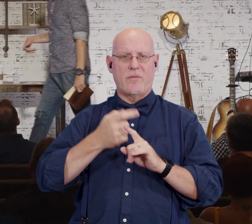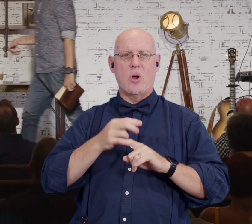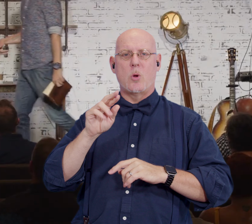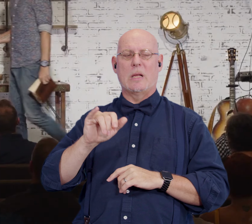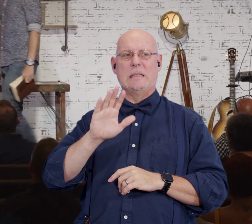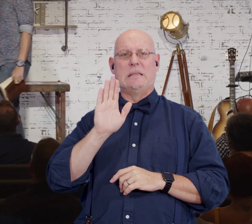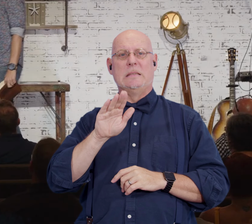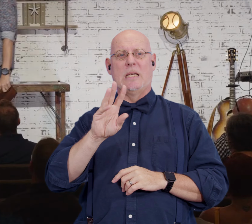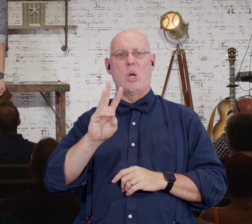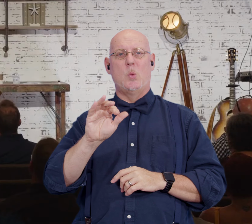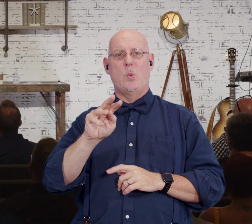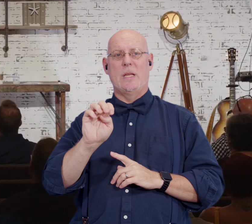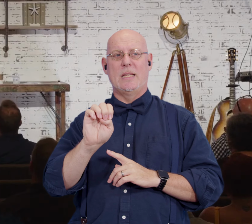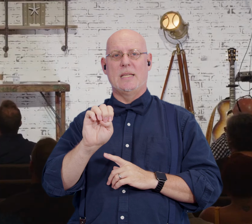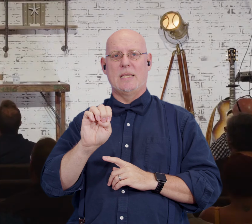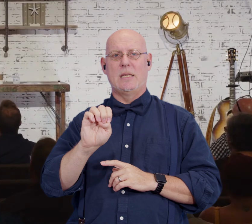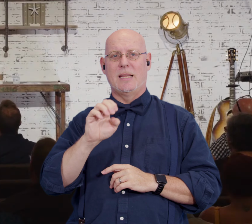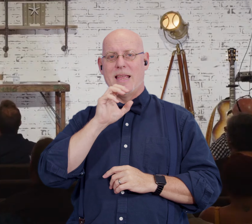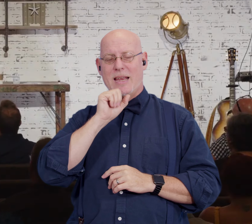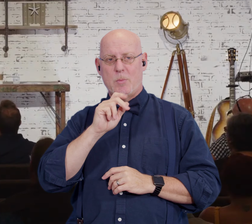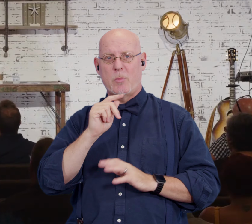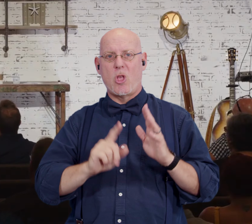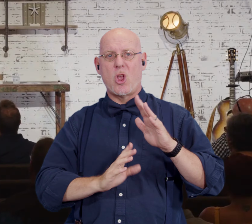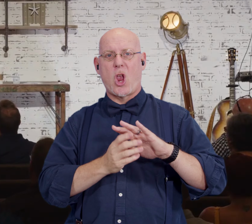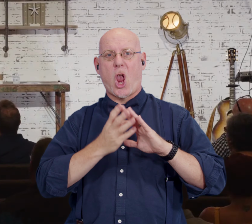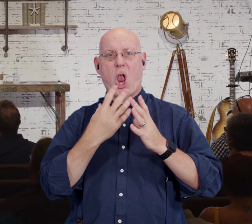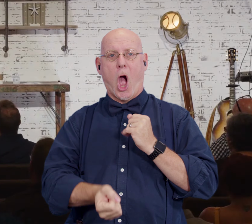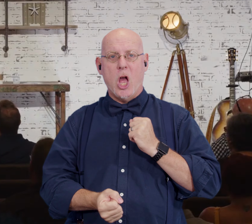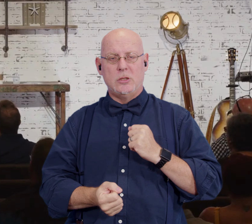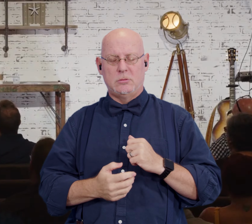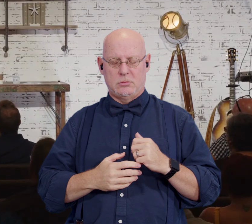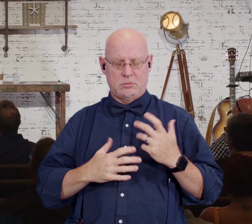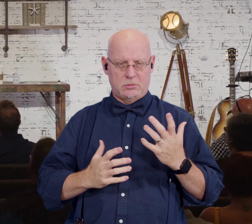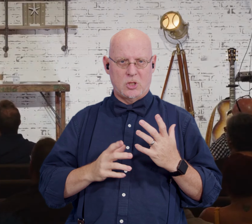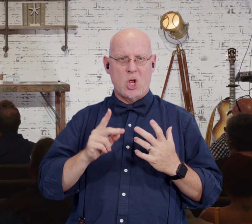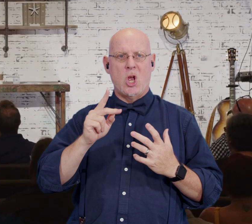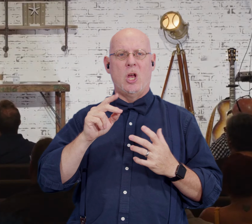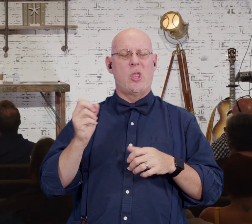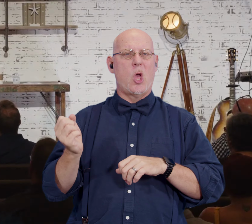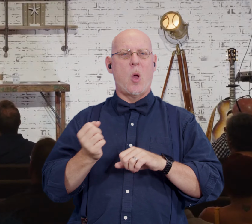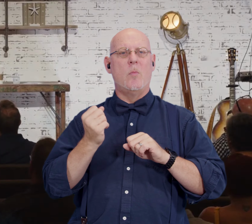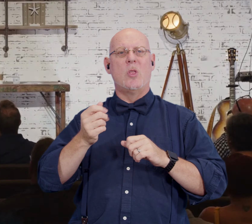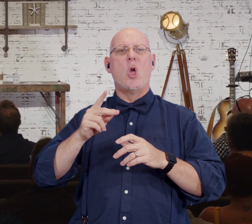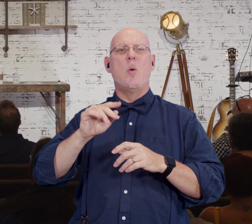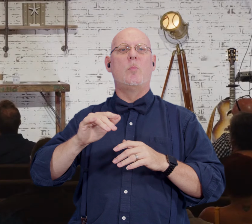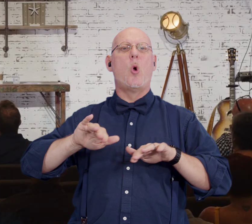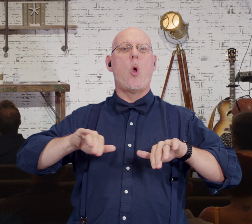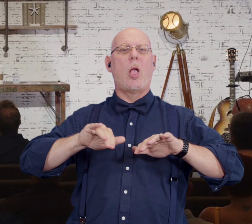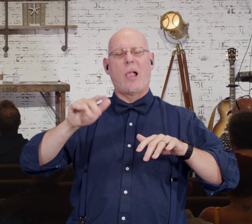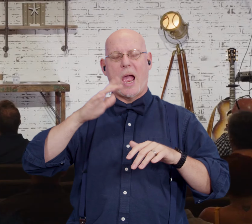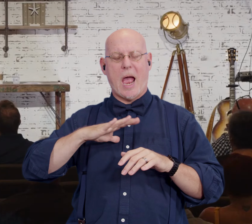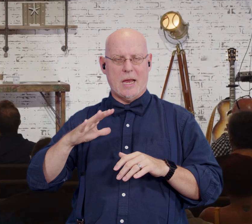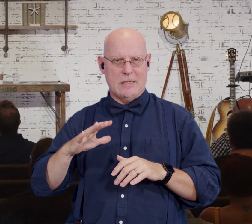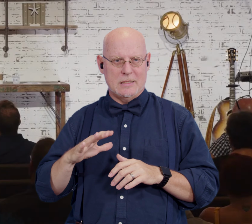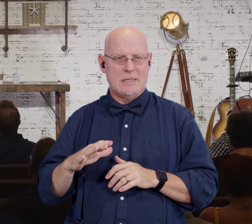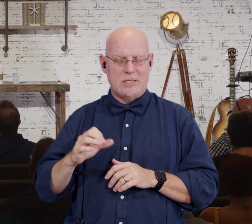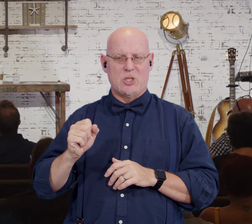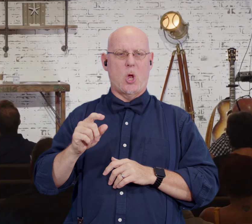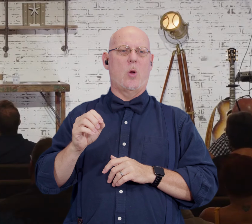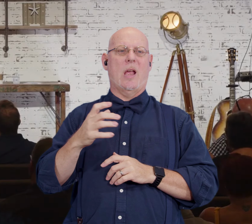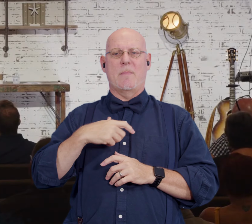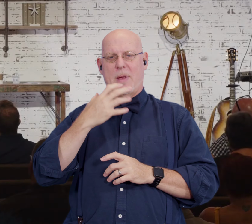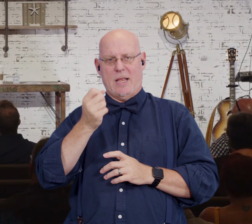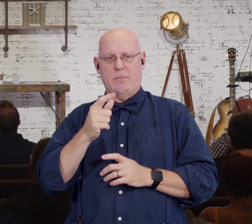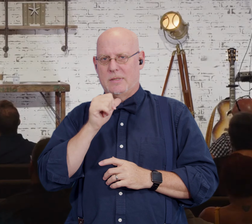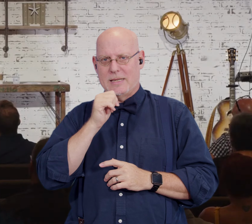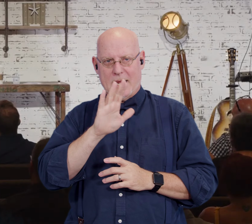phone call from Riley. Hey, Winnie, ancient Pomeranian, she's gone. I'm like, well, the pool guy came by, so it's his fault. Like, he let her out. And so I got